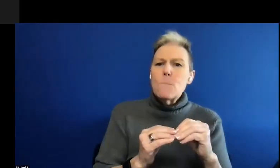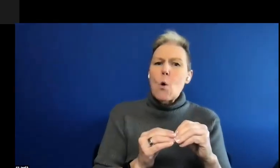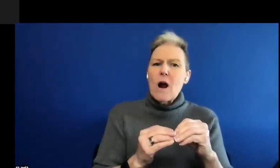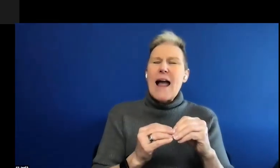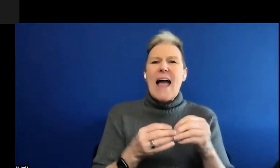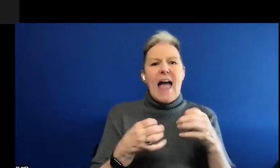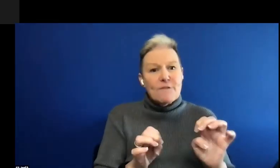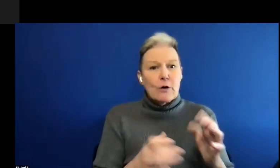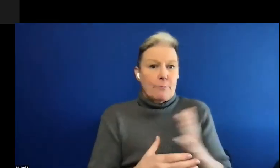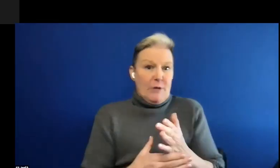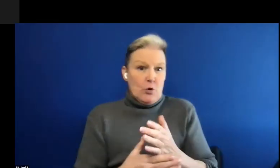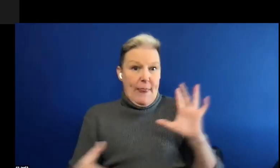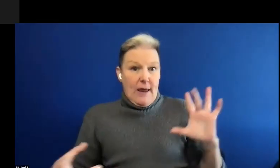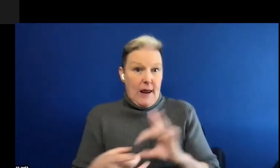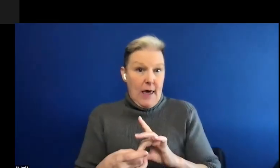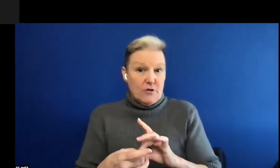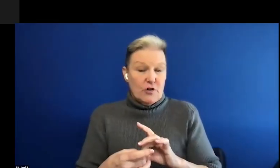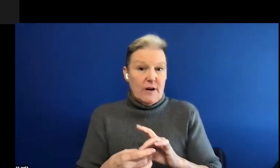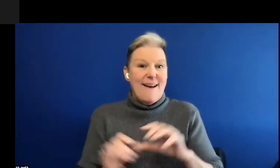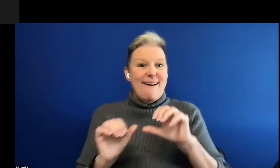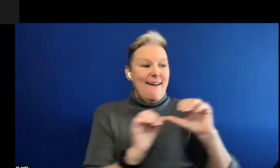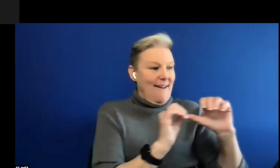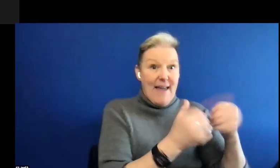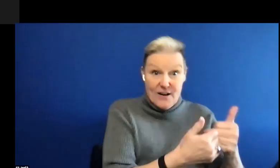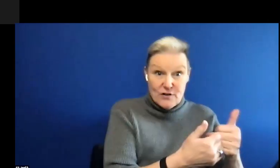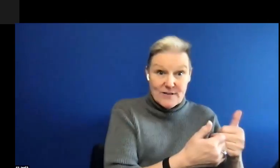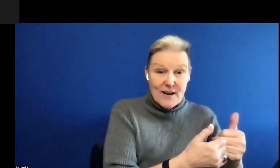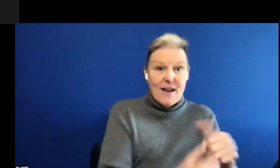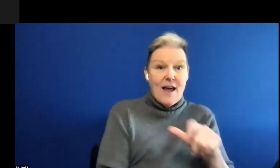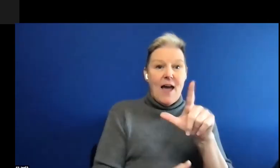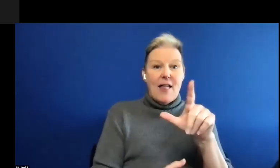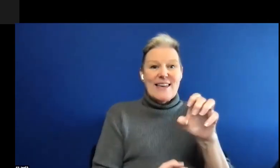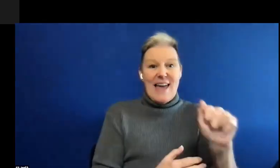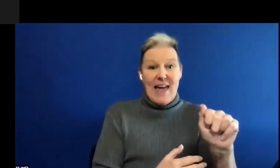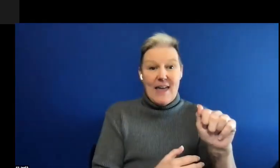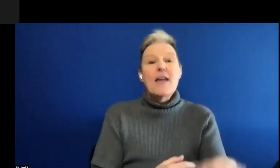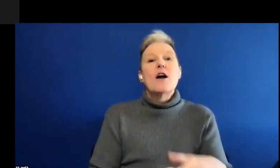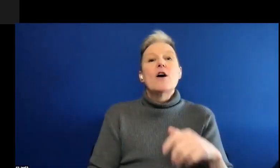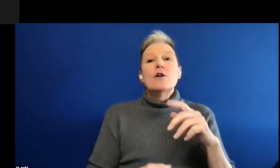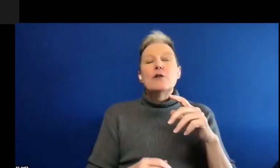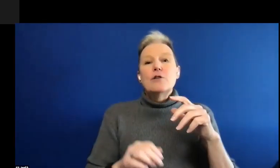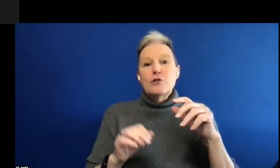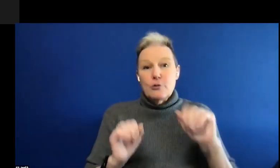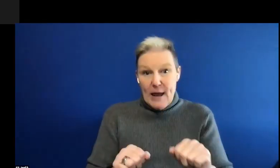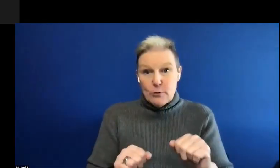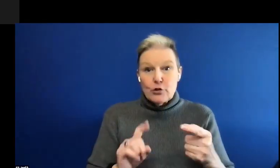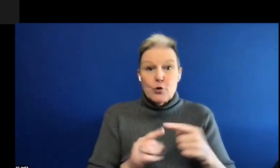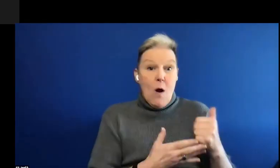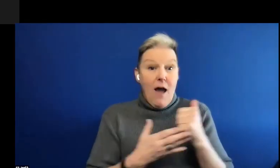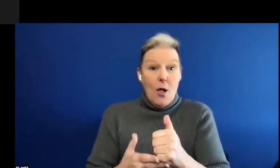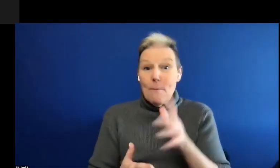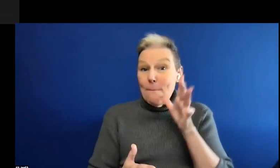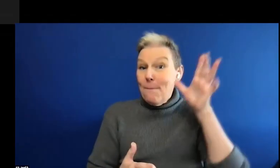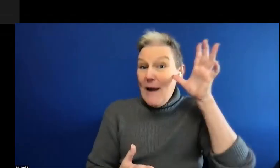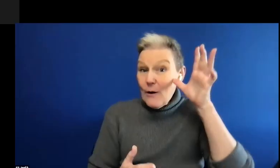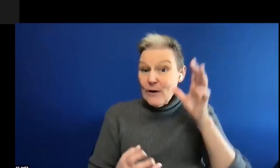effort between the connection of agencies and LEAs in order to be able to help parents